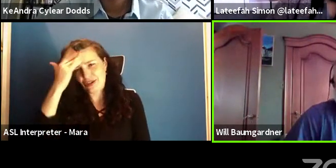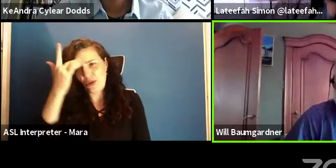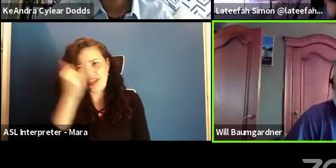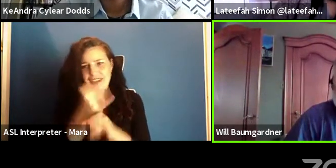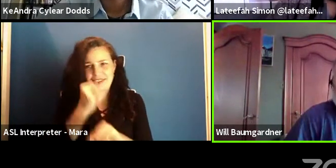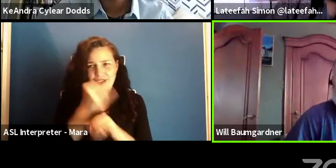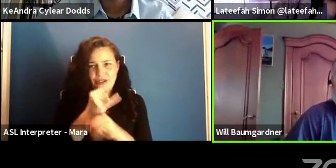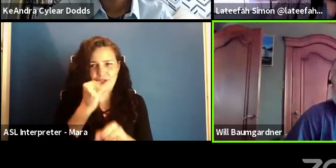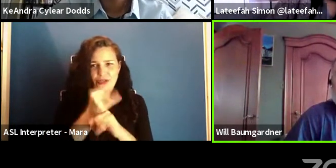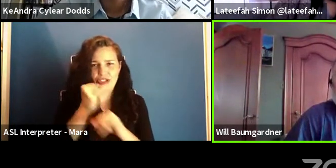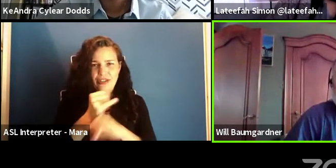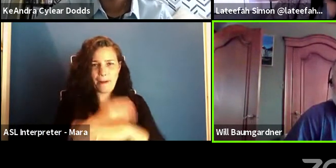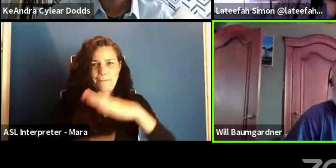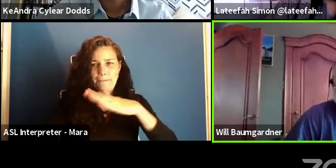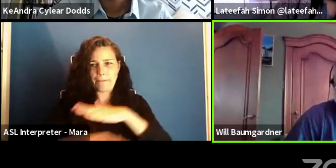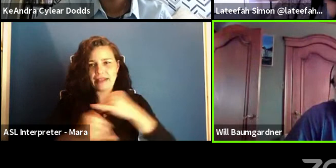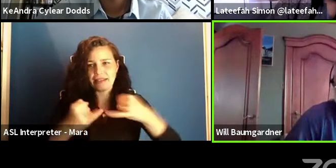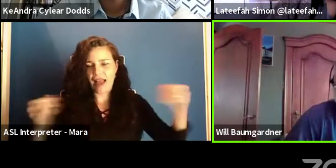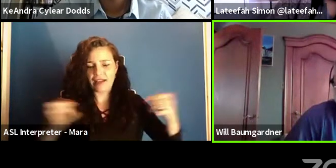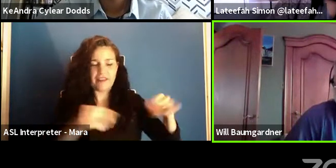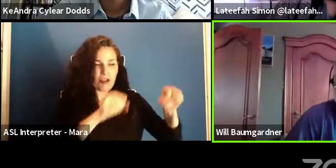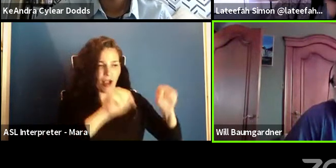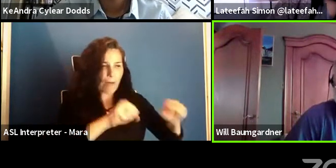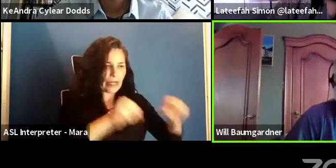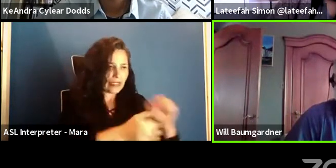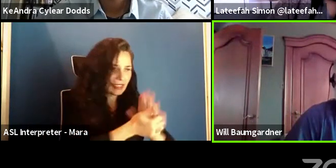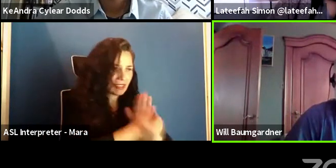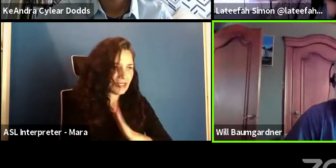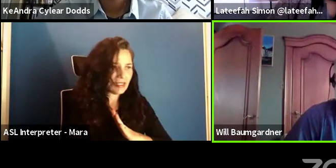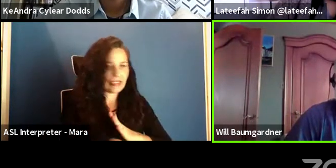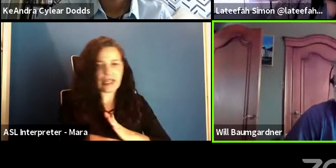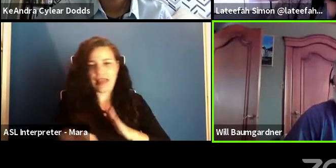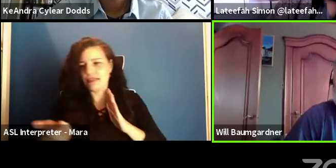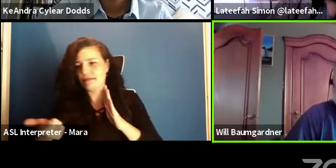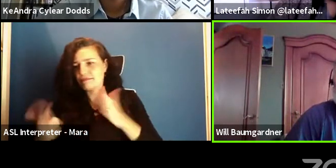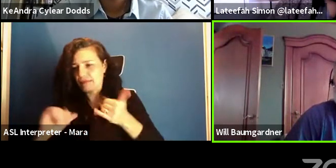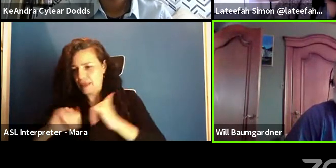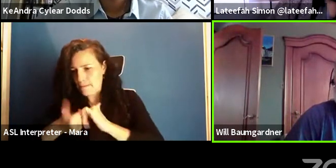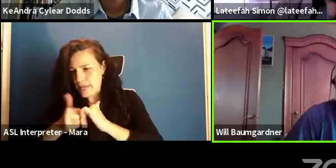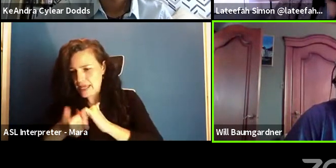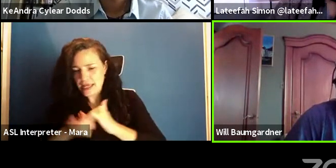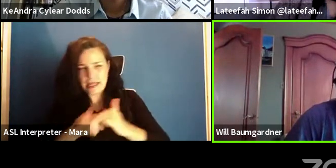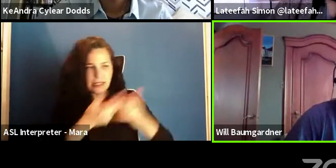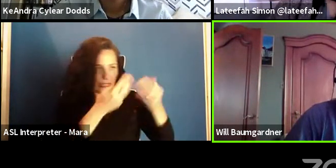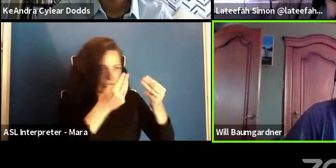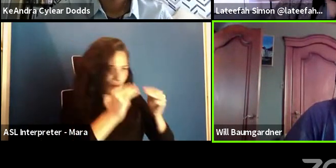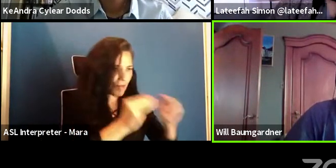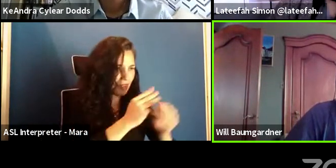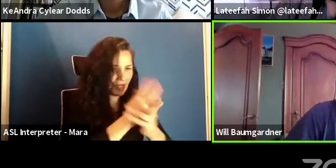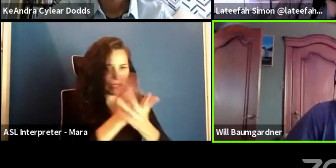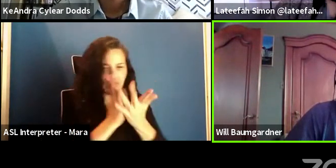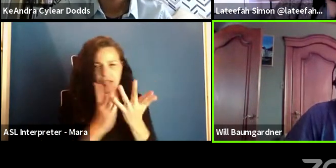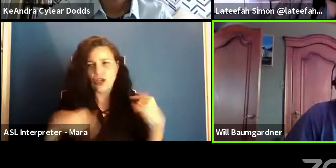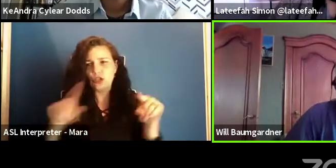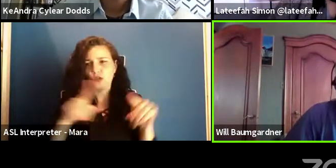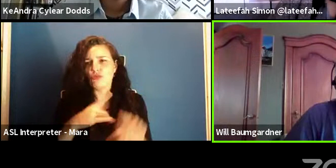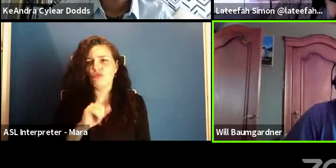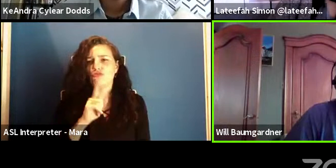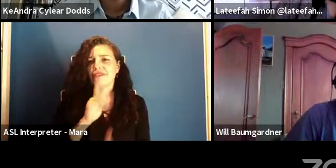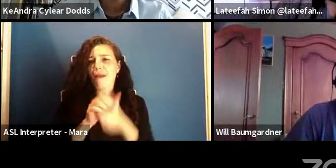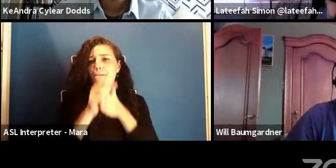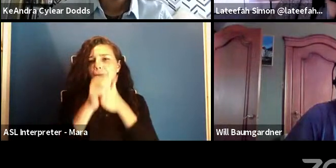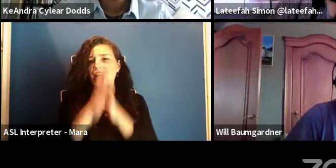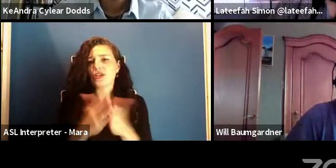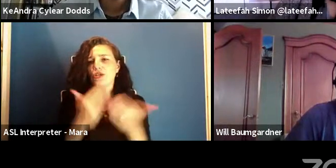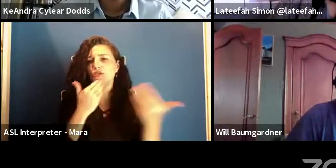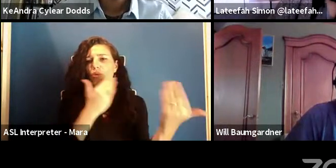and means and methods, and so you're really pioneers in that space. Thank you. Thanks